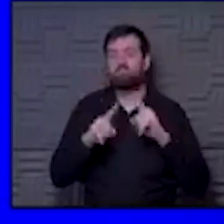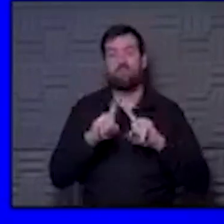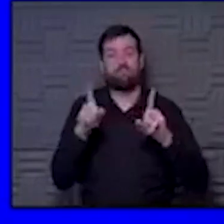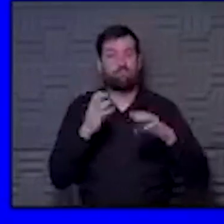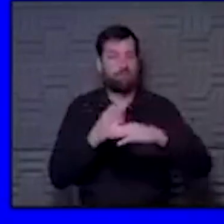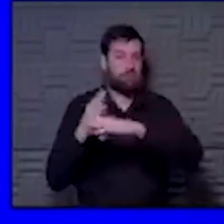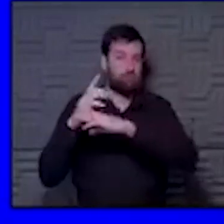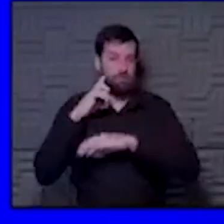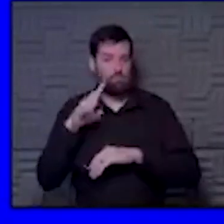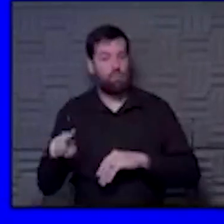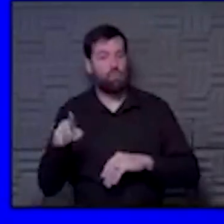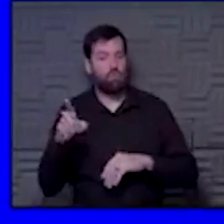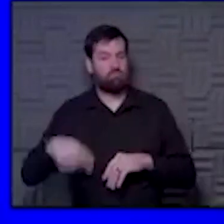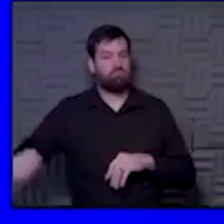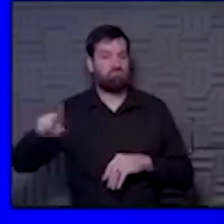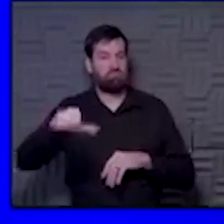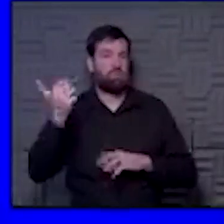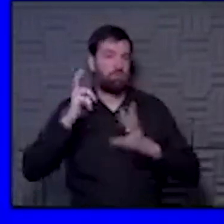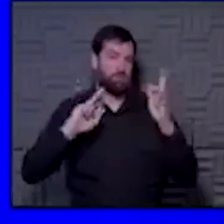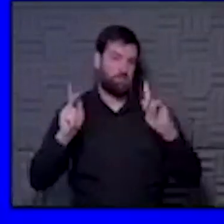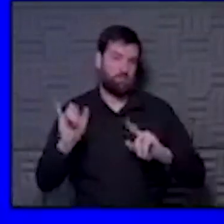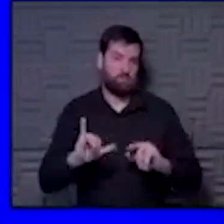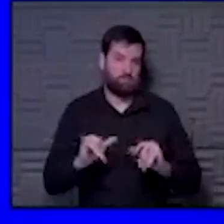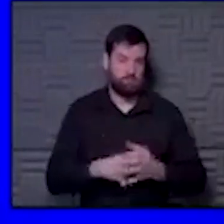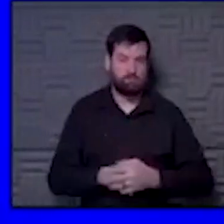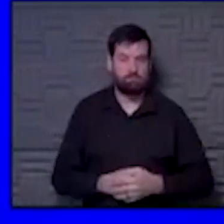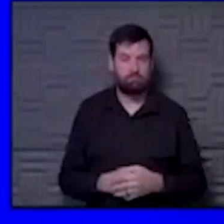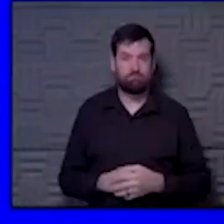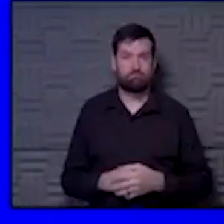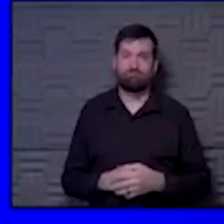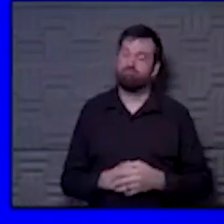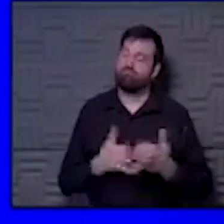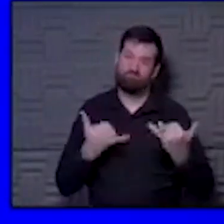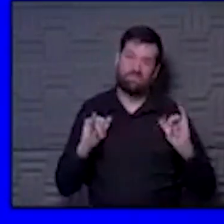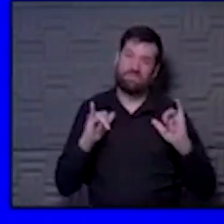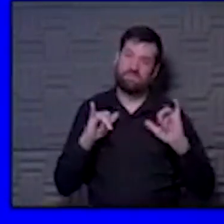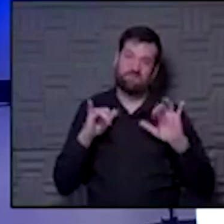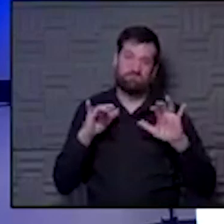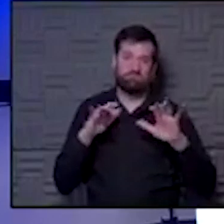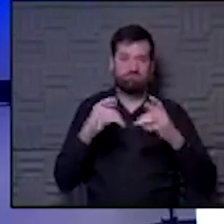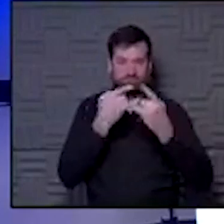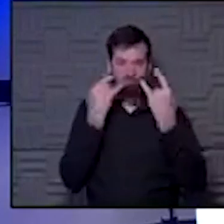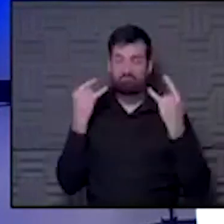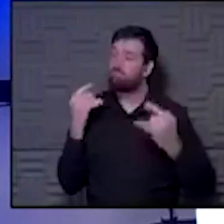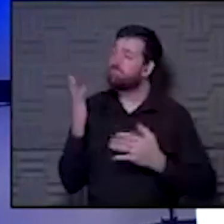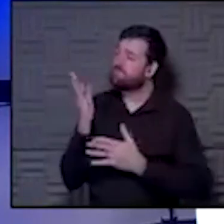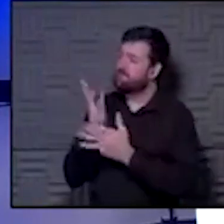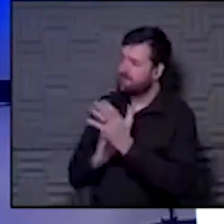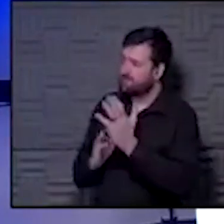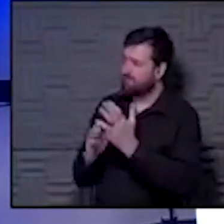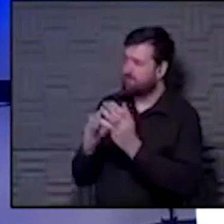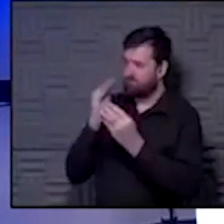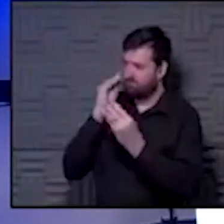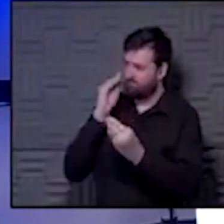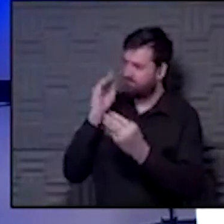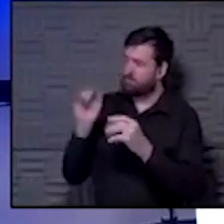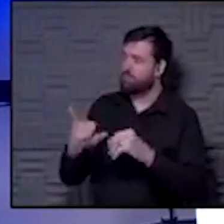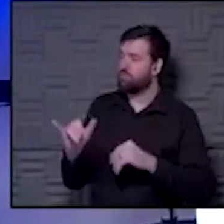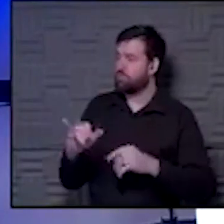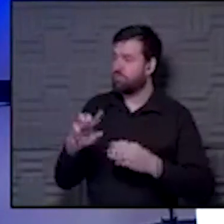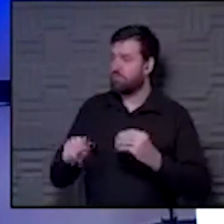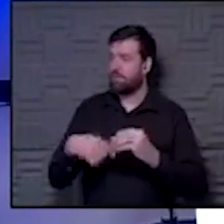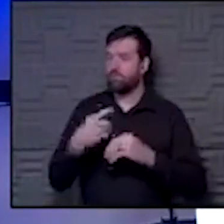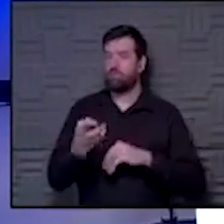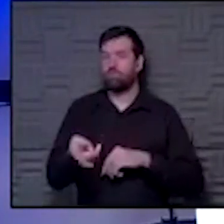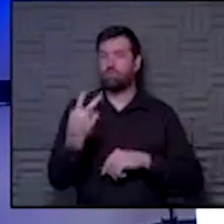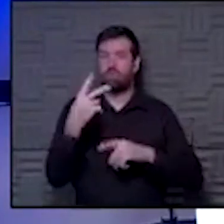protection for the other person as well. So the answer is continue to wear the mask. And some stuff coming out again last night now about 2 allergic